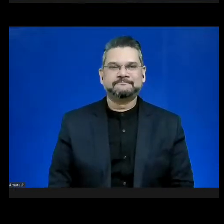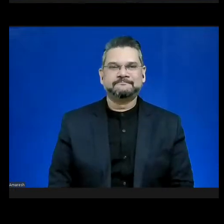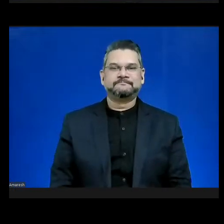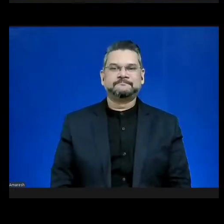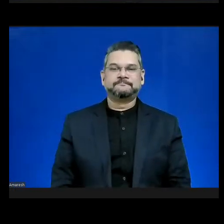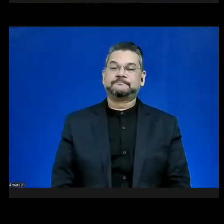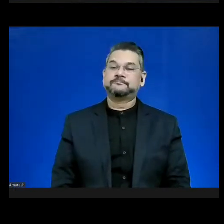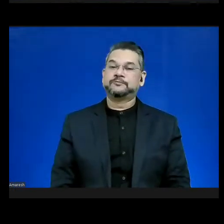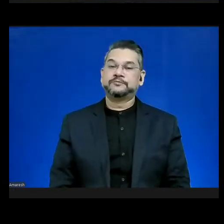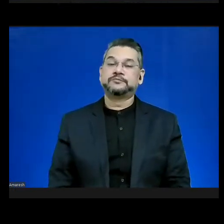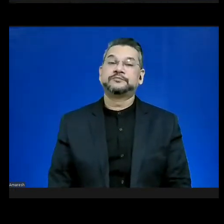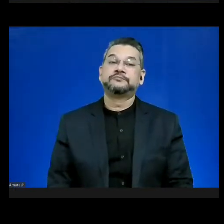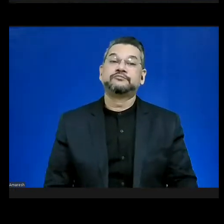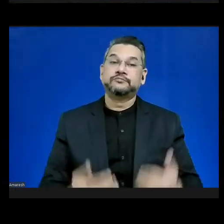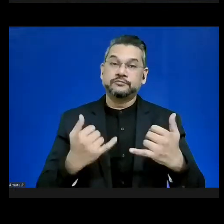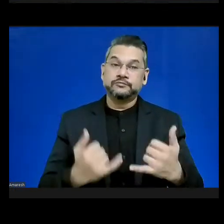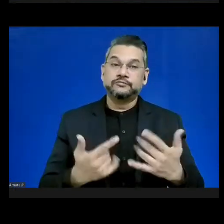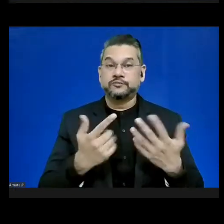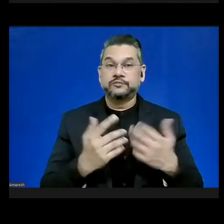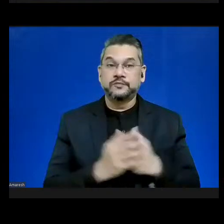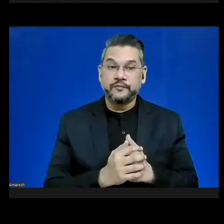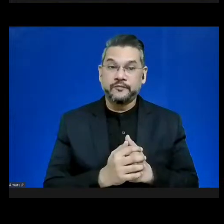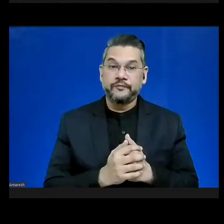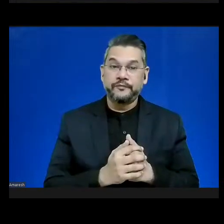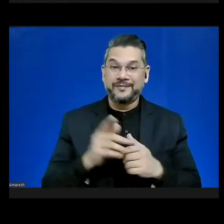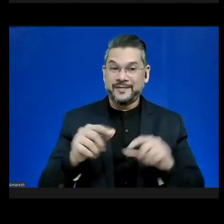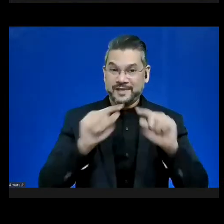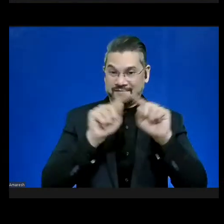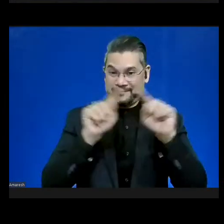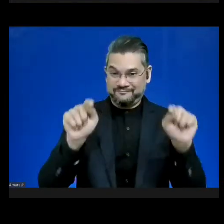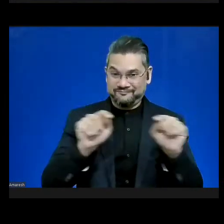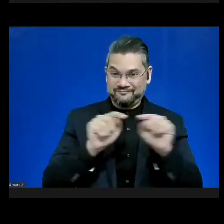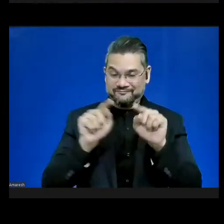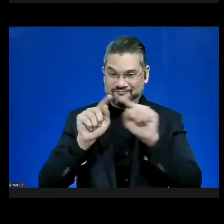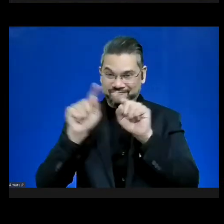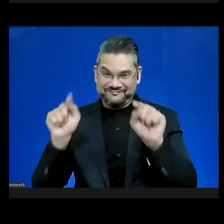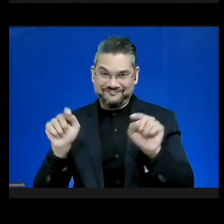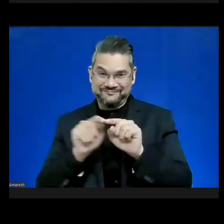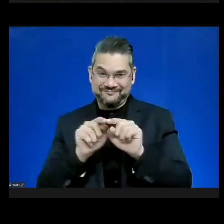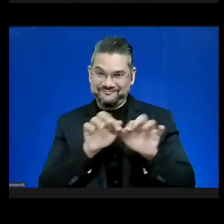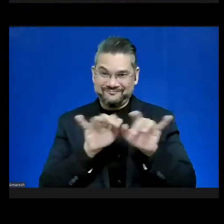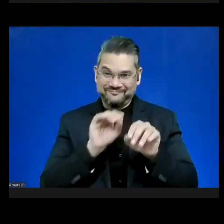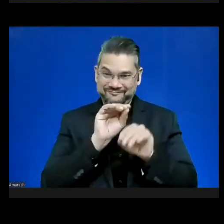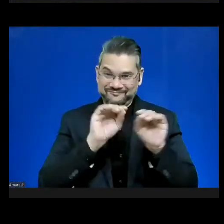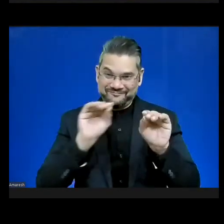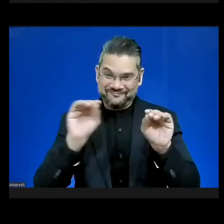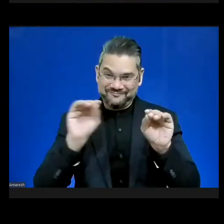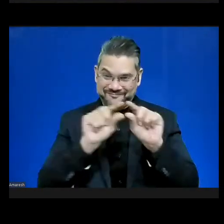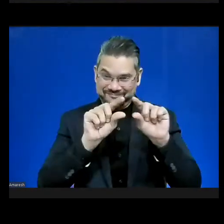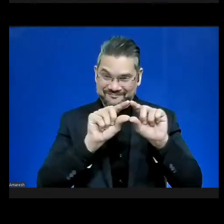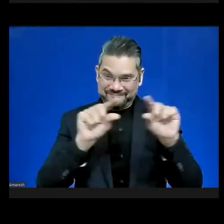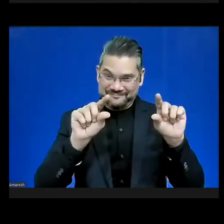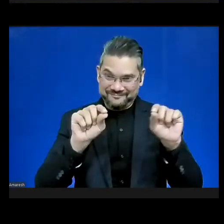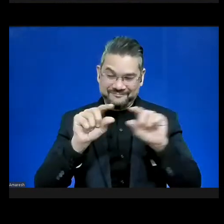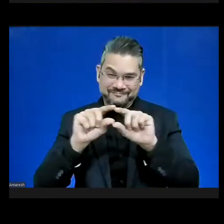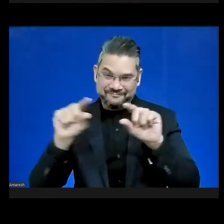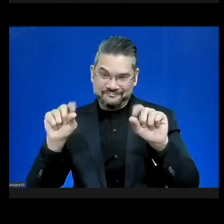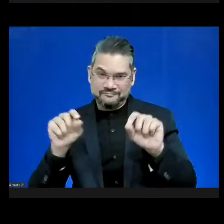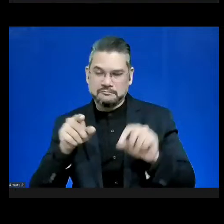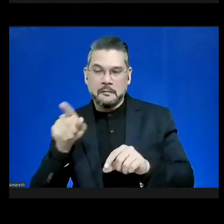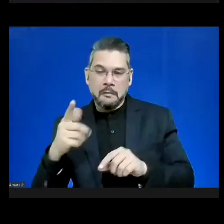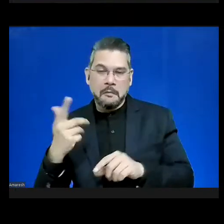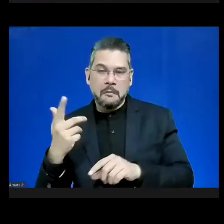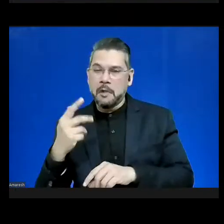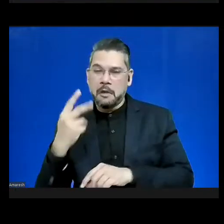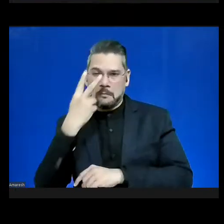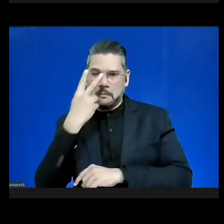Coming to the forms and the fields, obviously these fields a visually blind person would not be able to